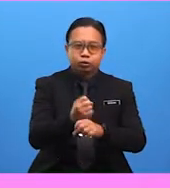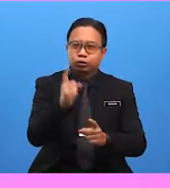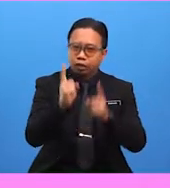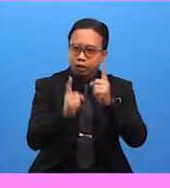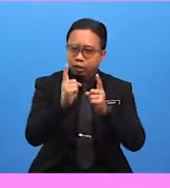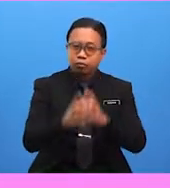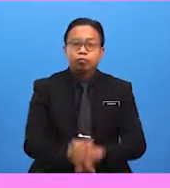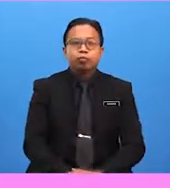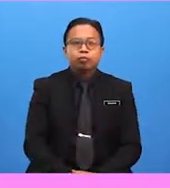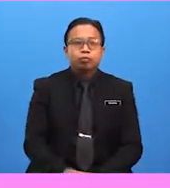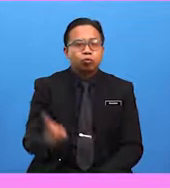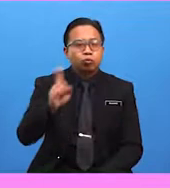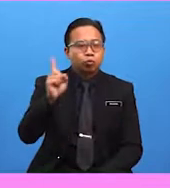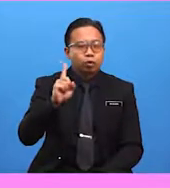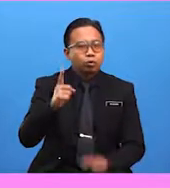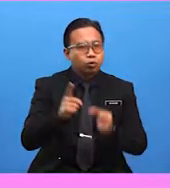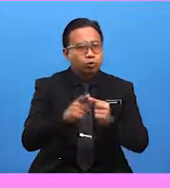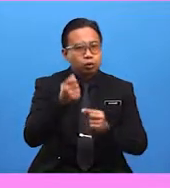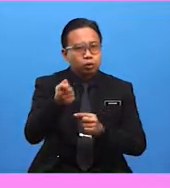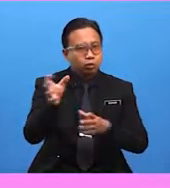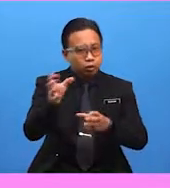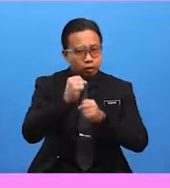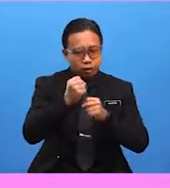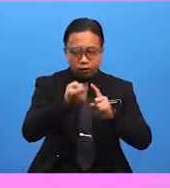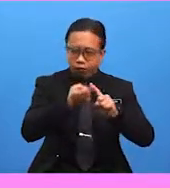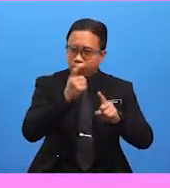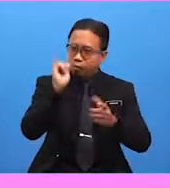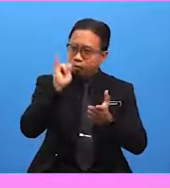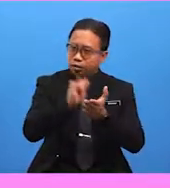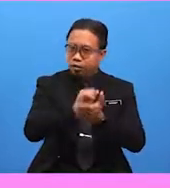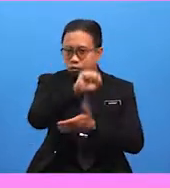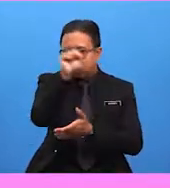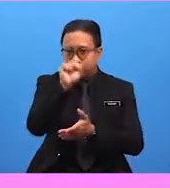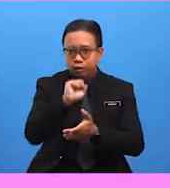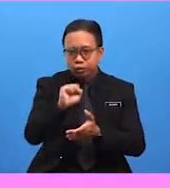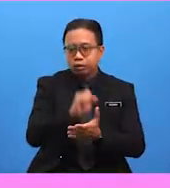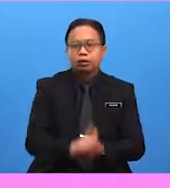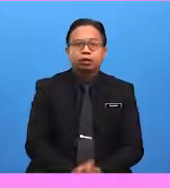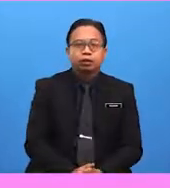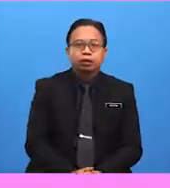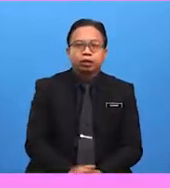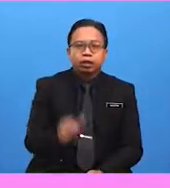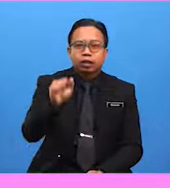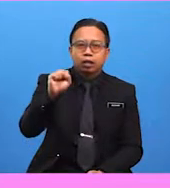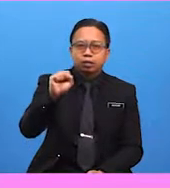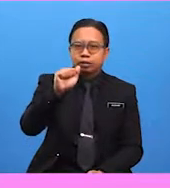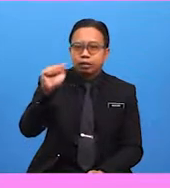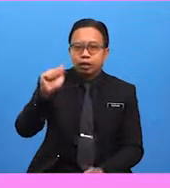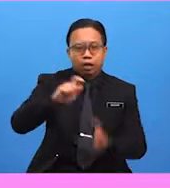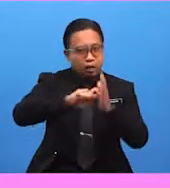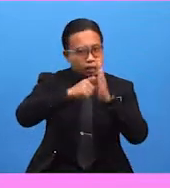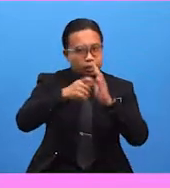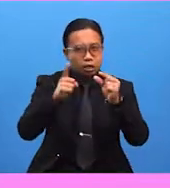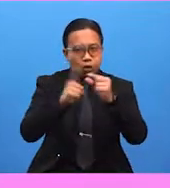Which word will you take from this question as a